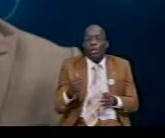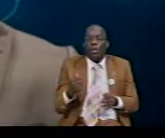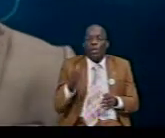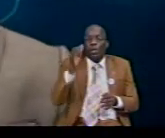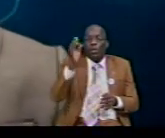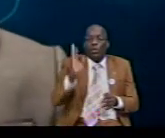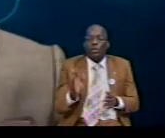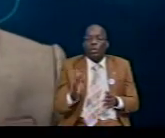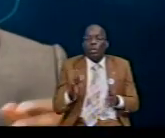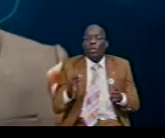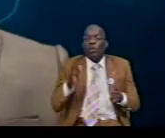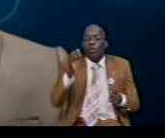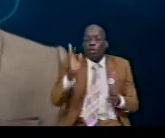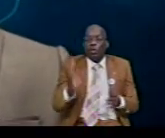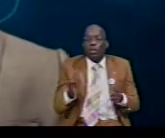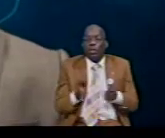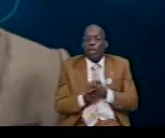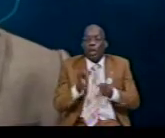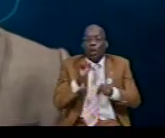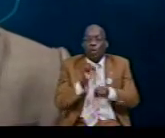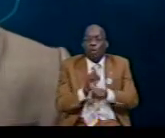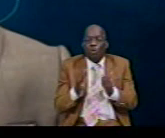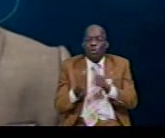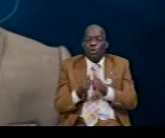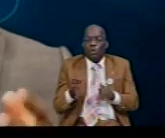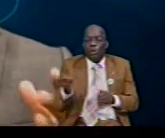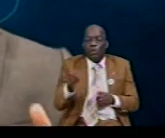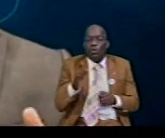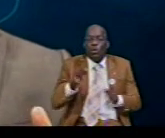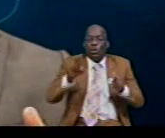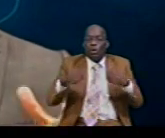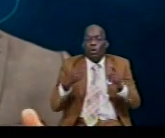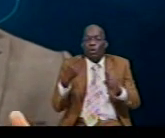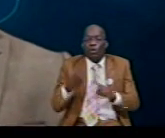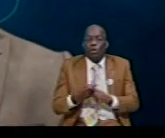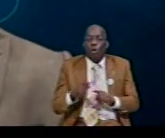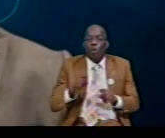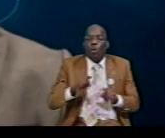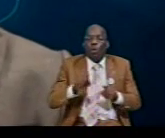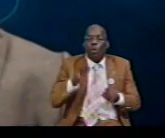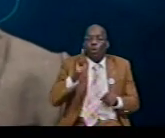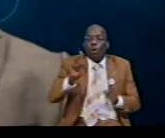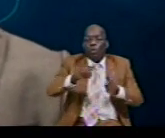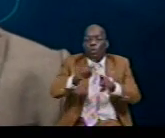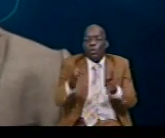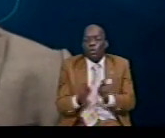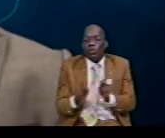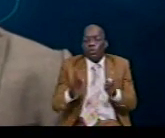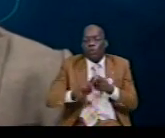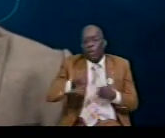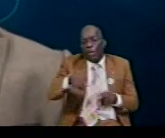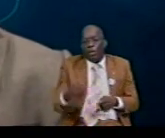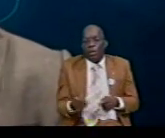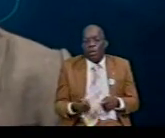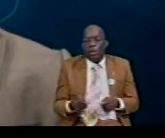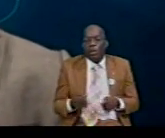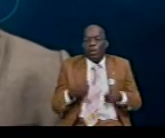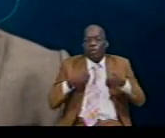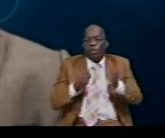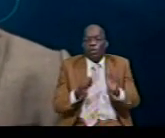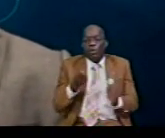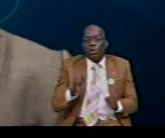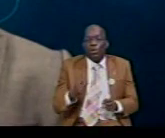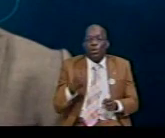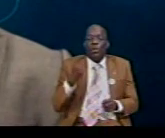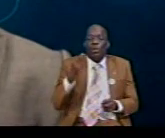him, going from one state to another, following the vision of the man of God. They are working with